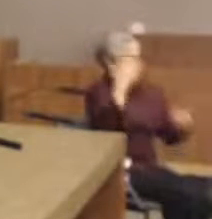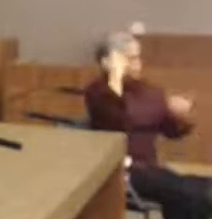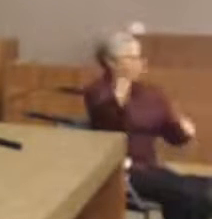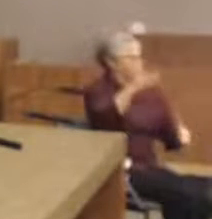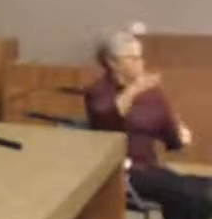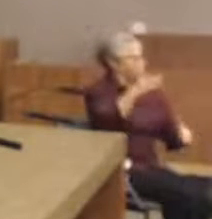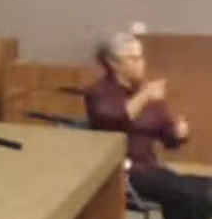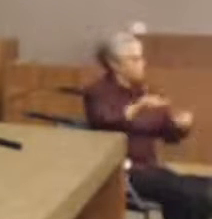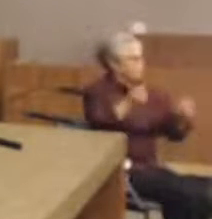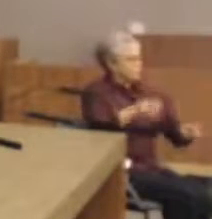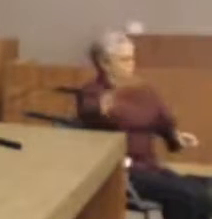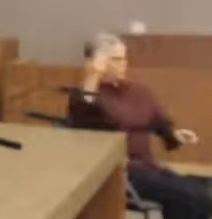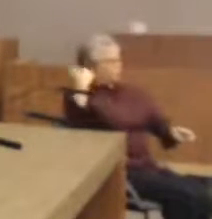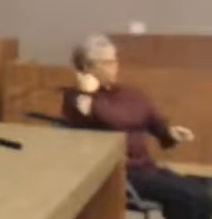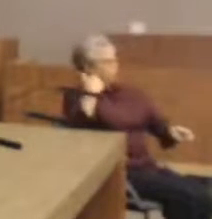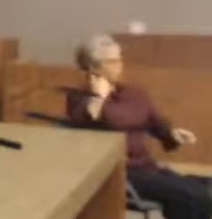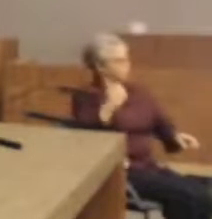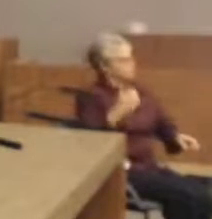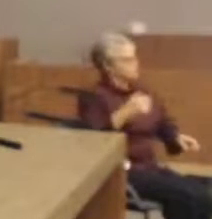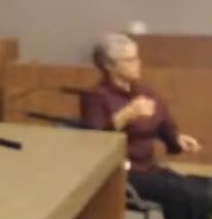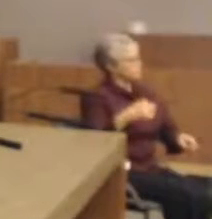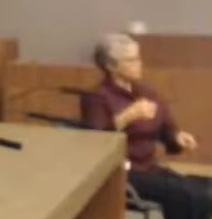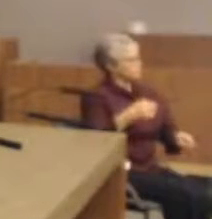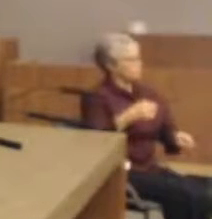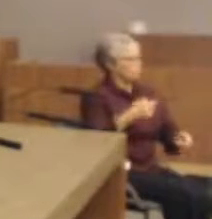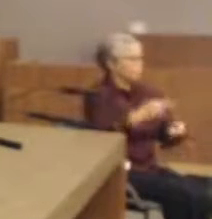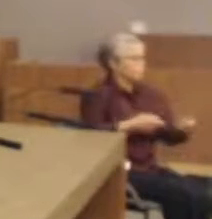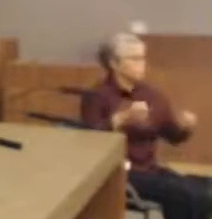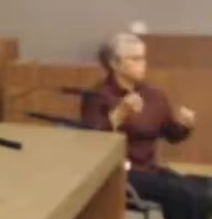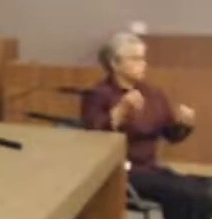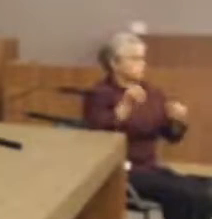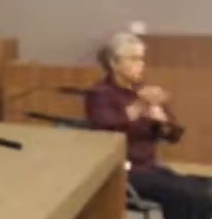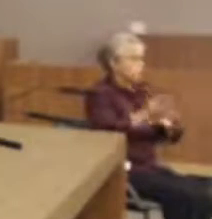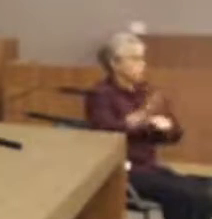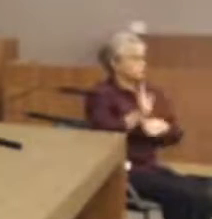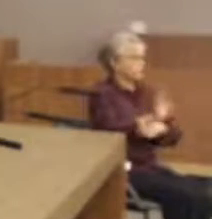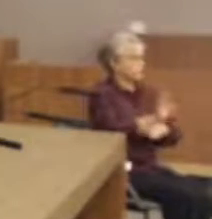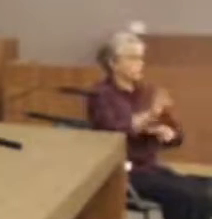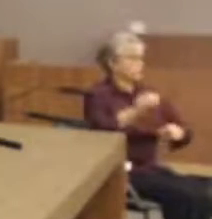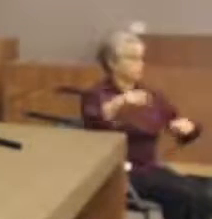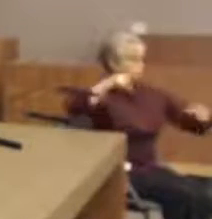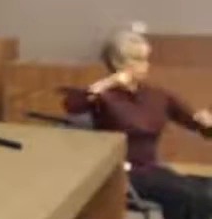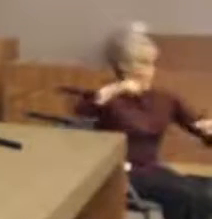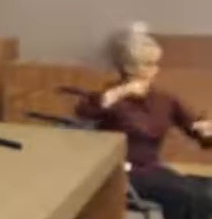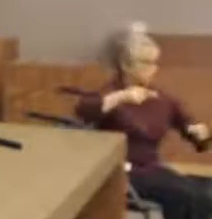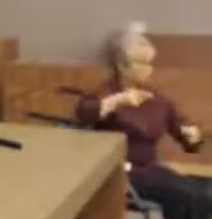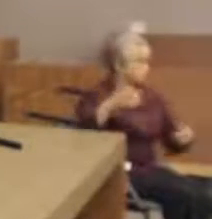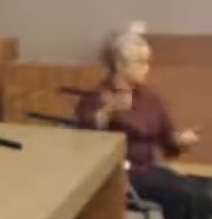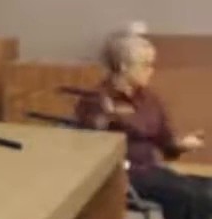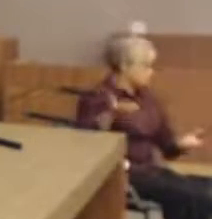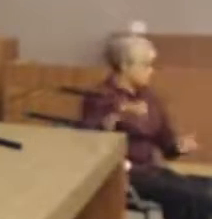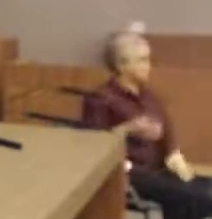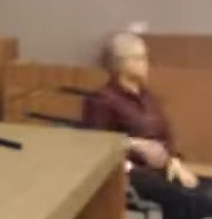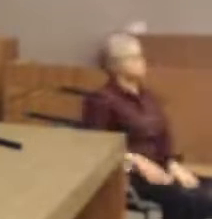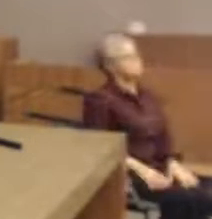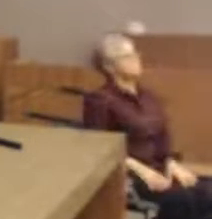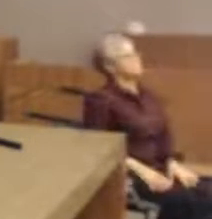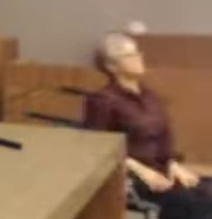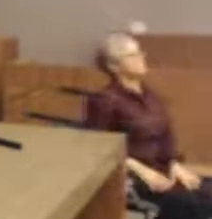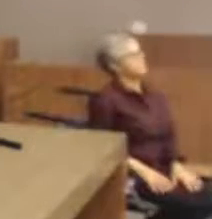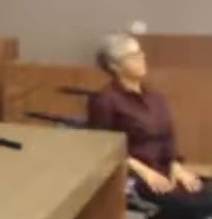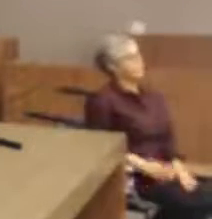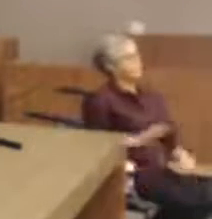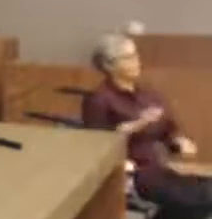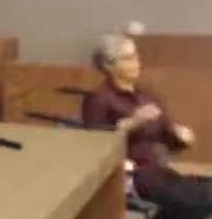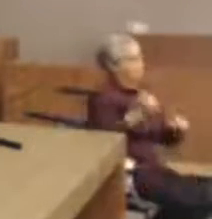them to have the kind of response they are going to have. Some people are going to fight. Some people are going to flight. Some people are going to freeze. All of those are trauma reactions. They're just